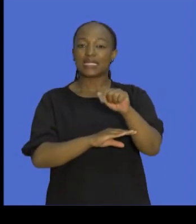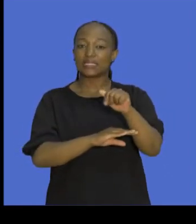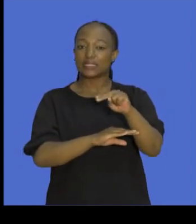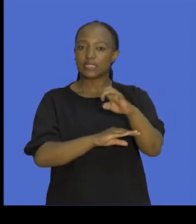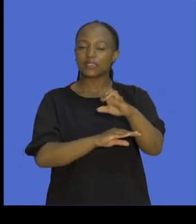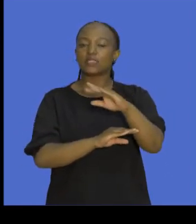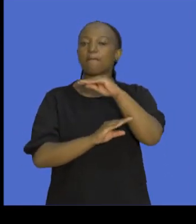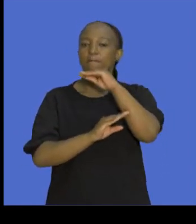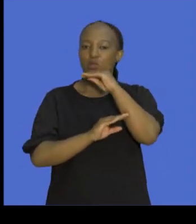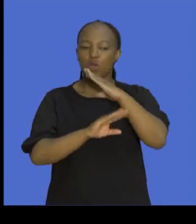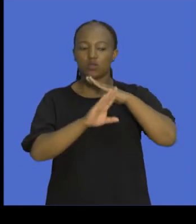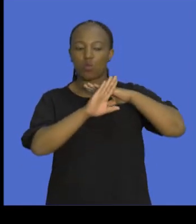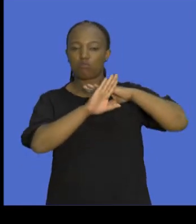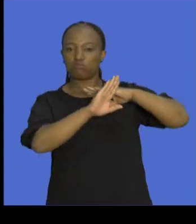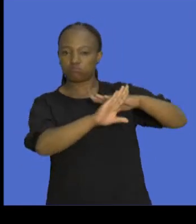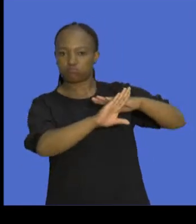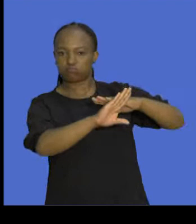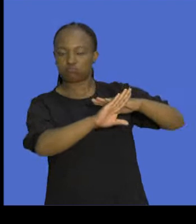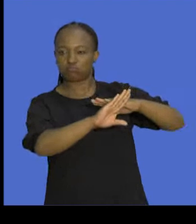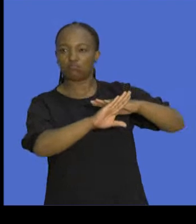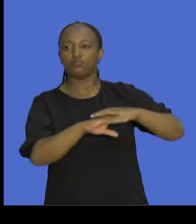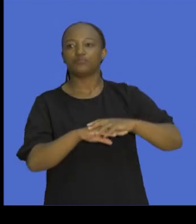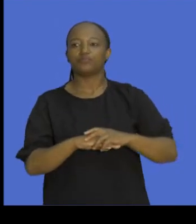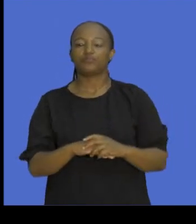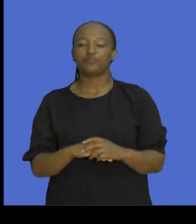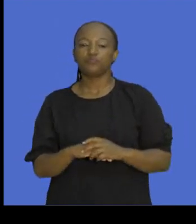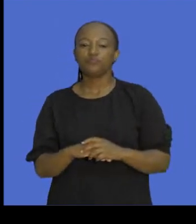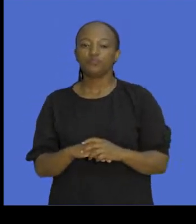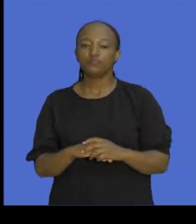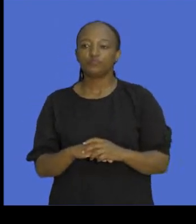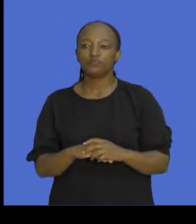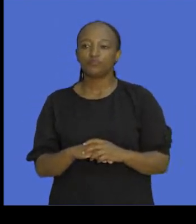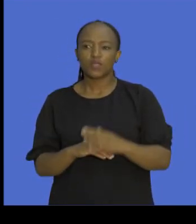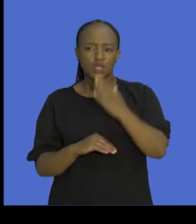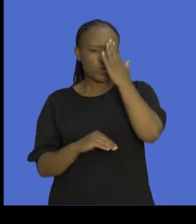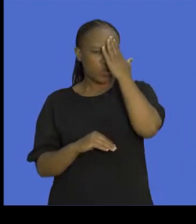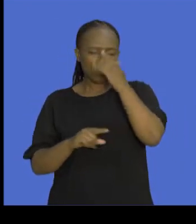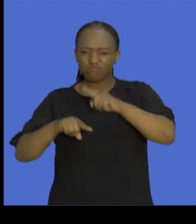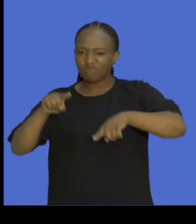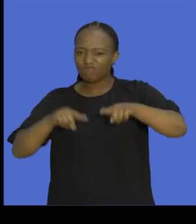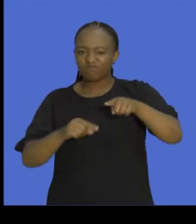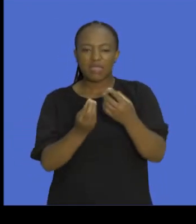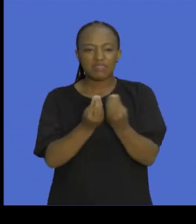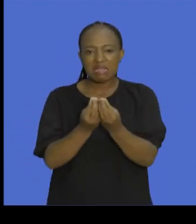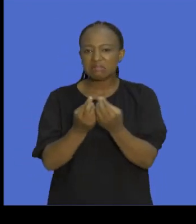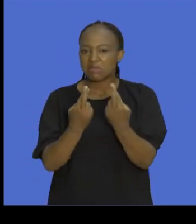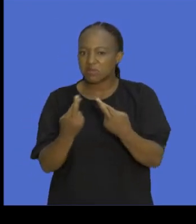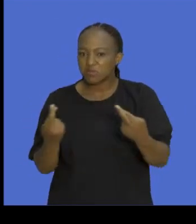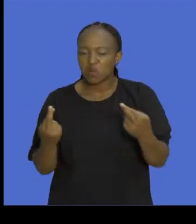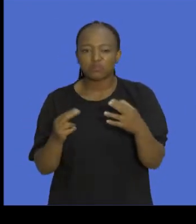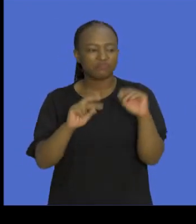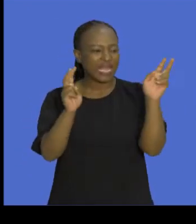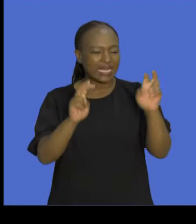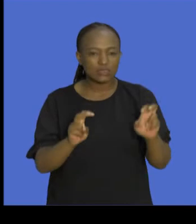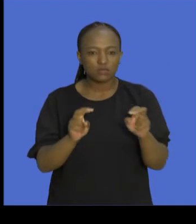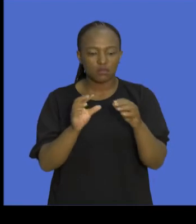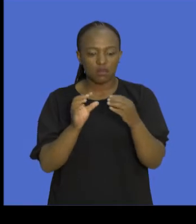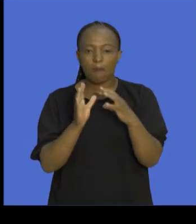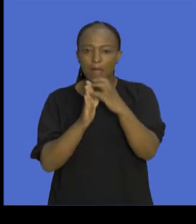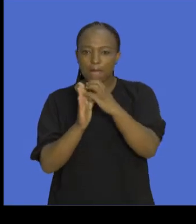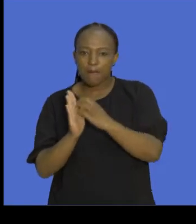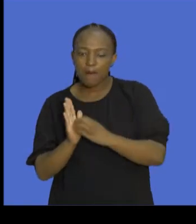of resistance, okay, as a quantity. So we also know that different components, these are electrical components, that